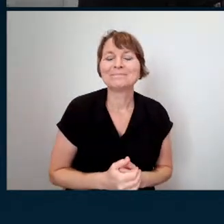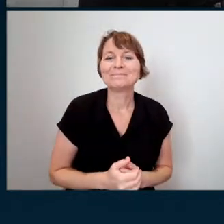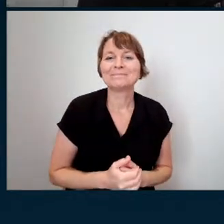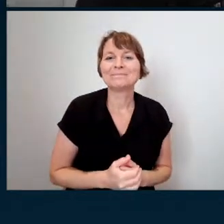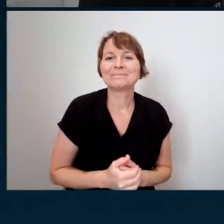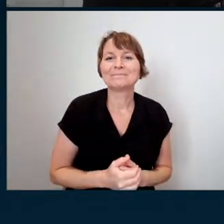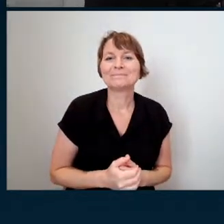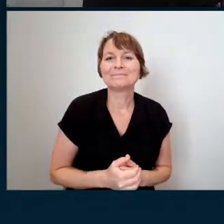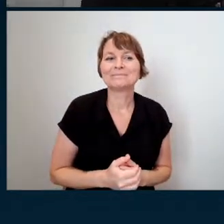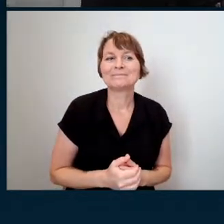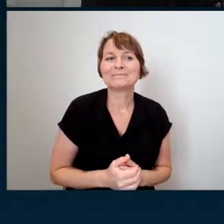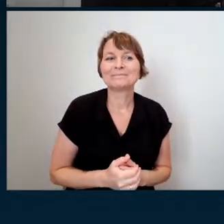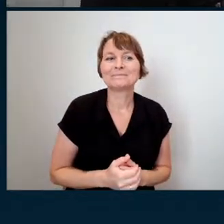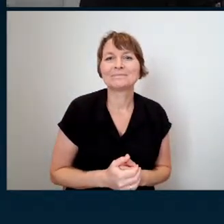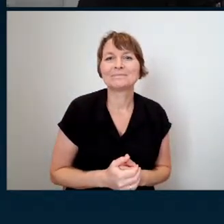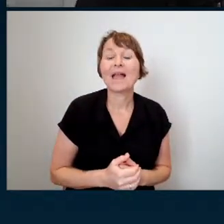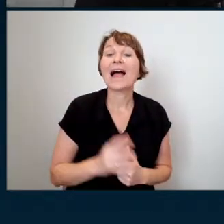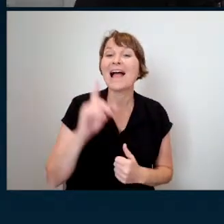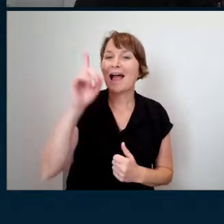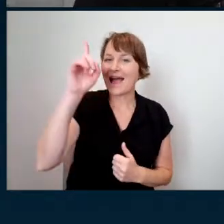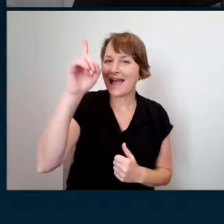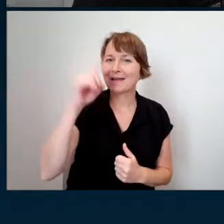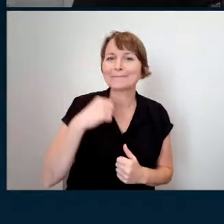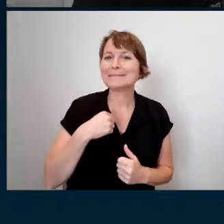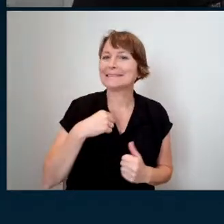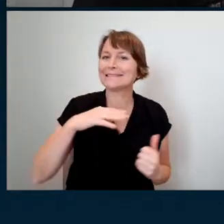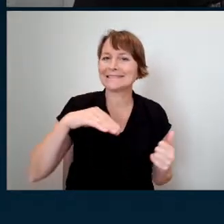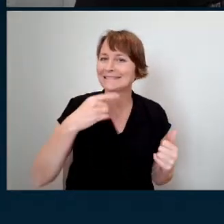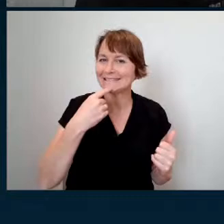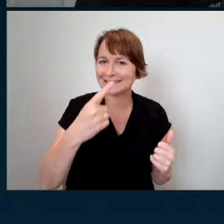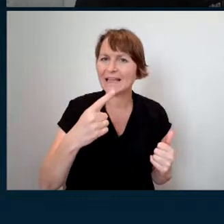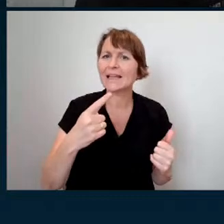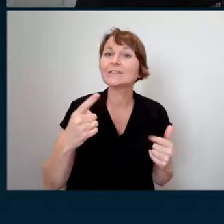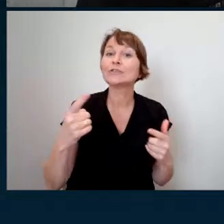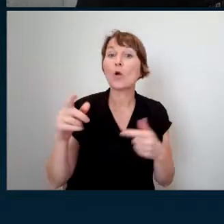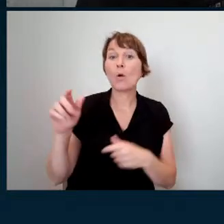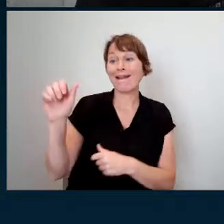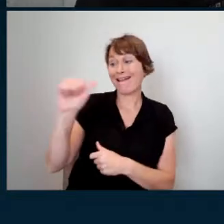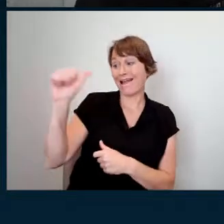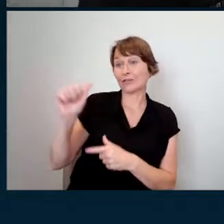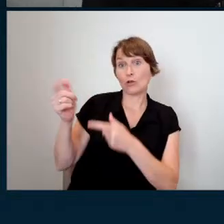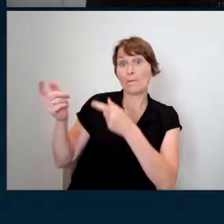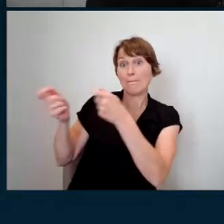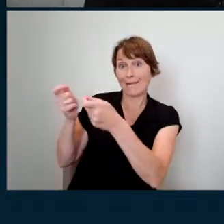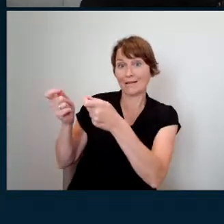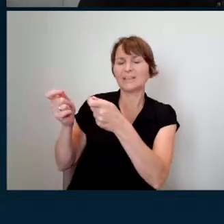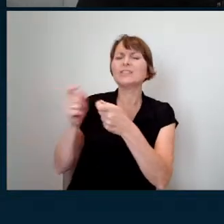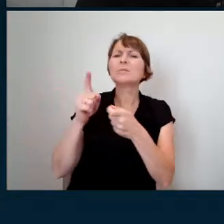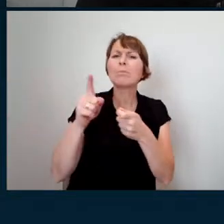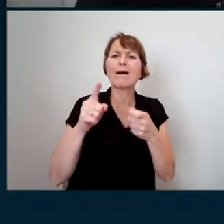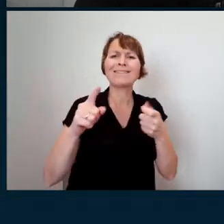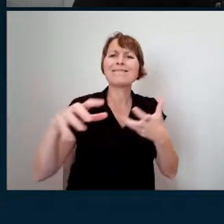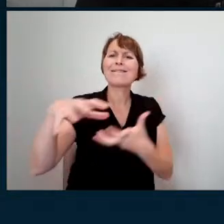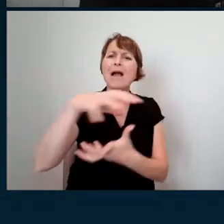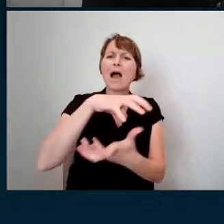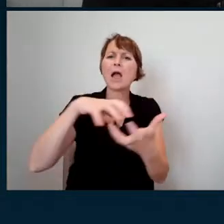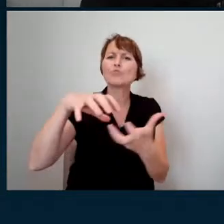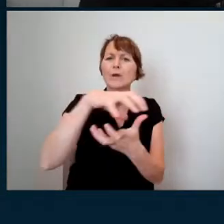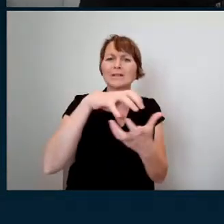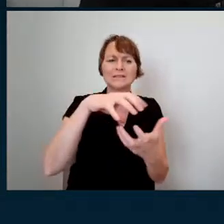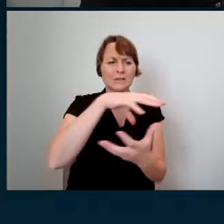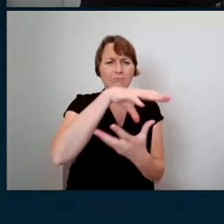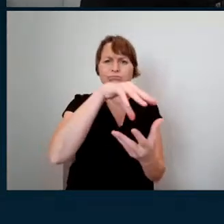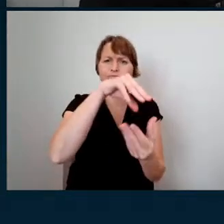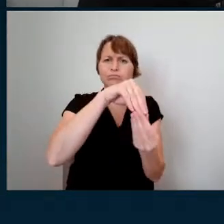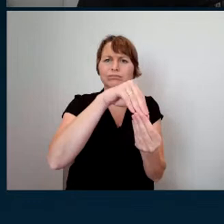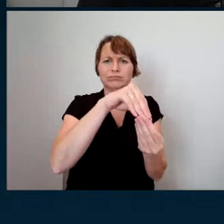And I didn't mention you can manage Azure. You can also manage your hybrid environment. So you are able to manage